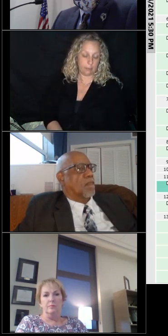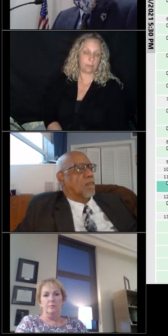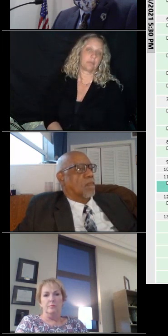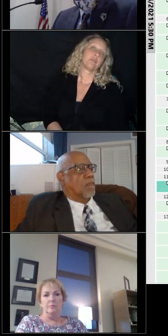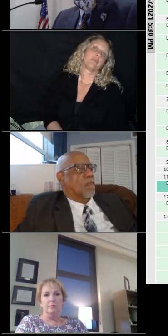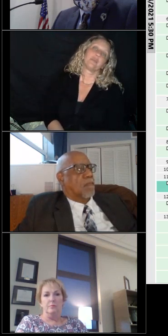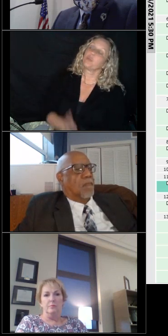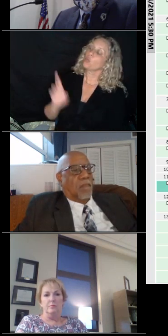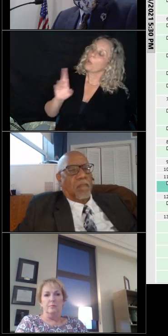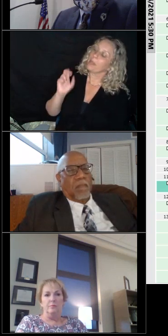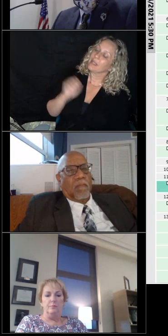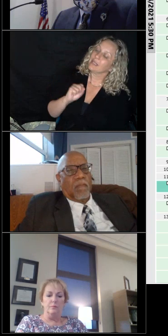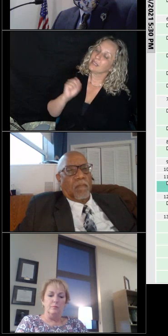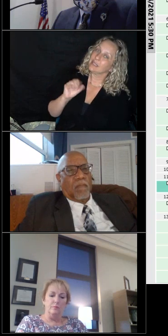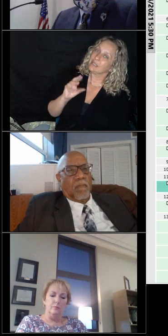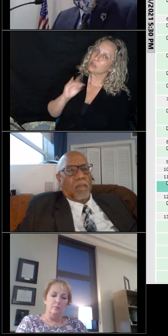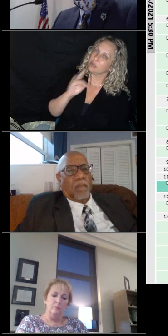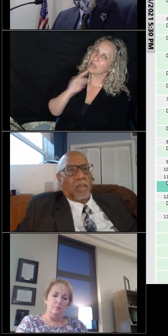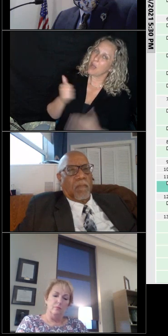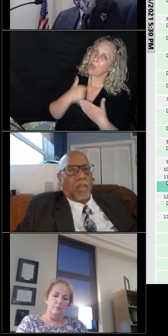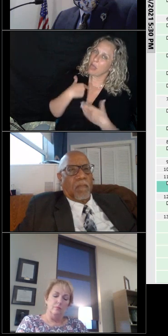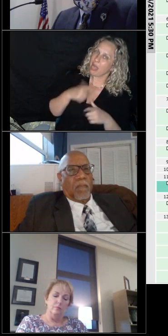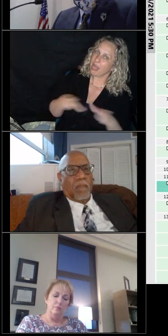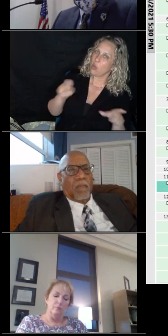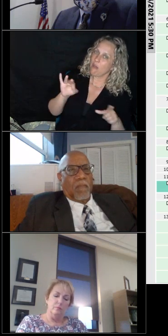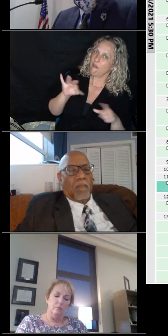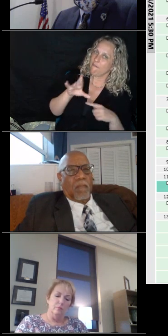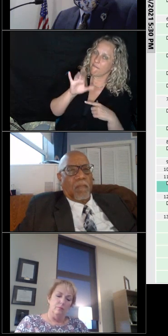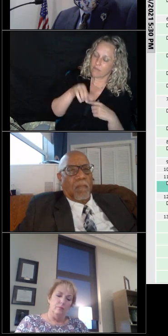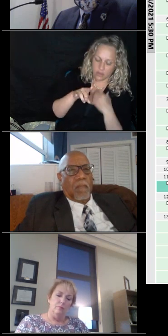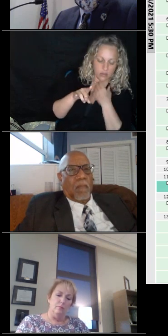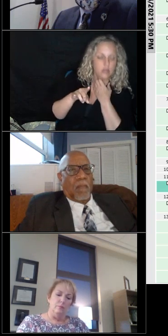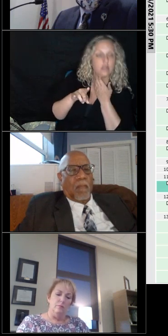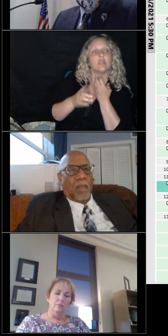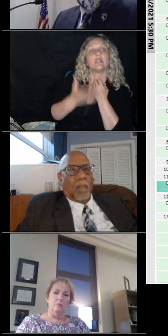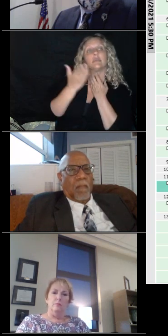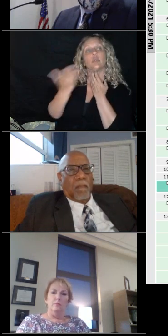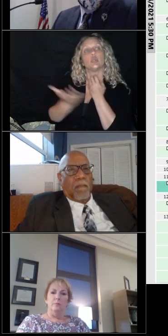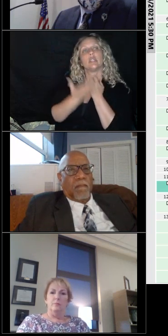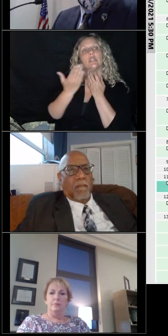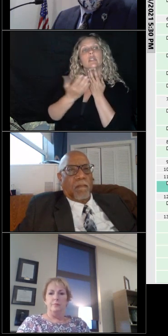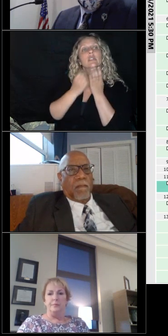Yes. So Jim, can you just help me with the language of the motion here?